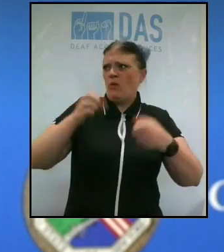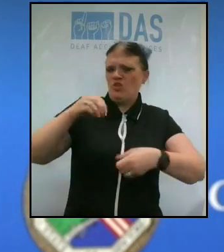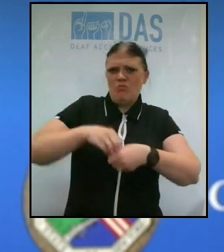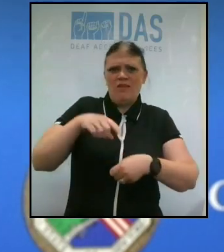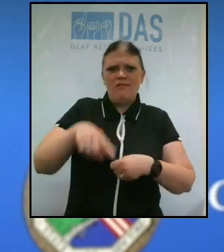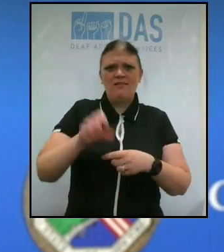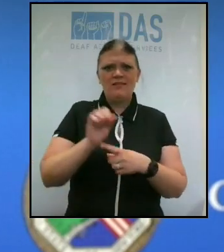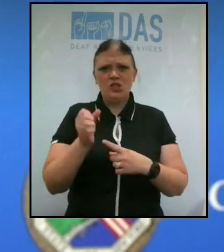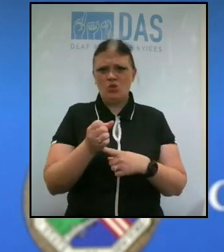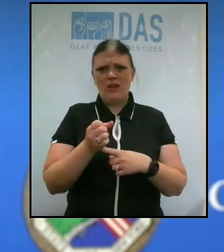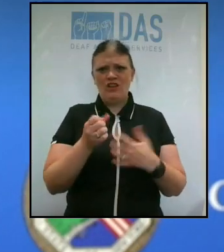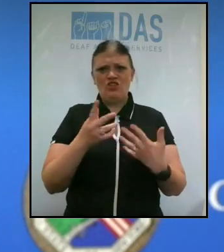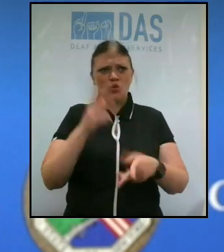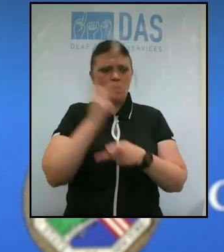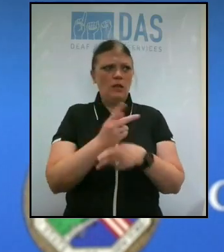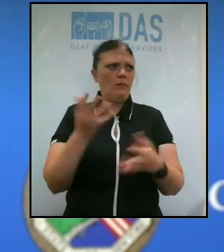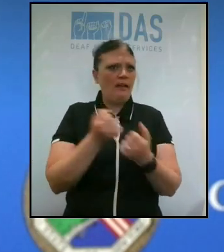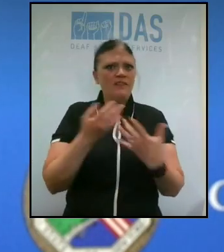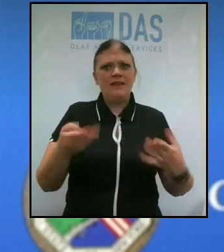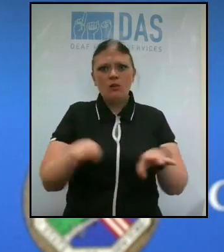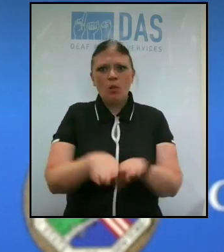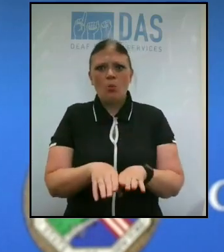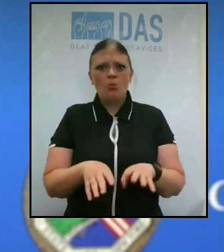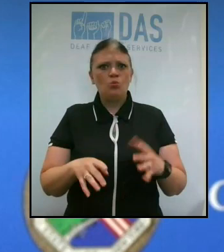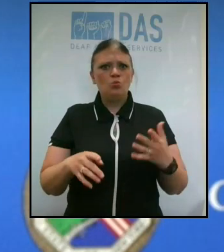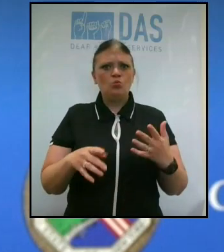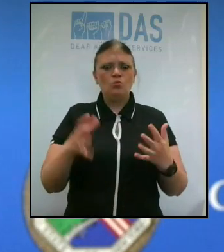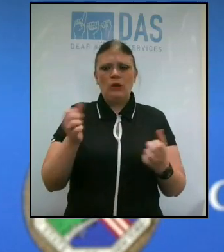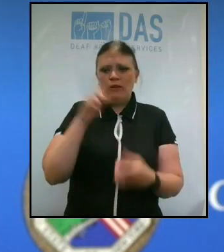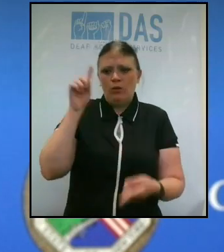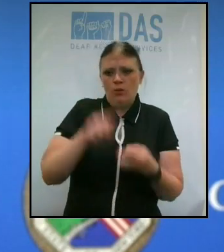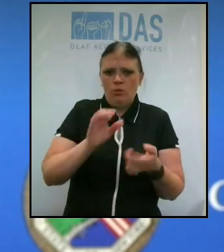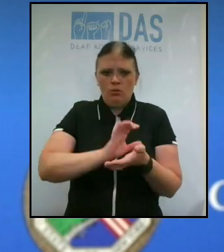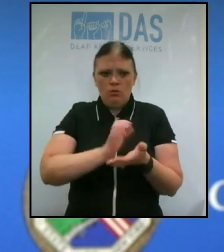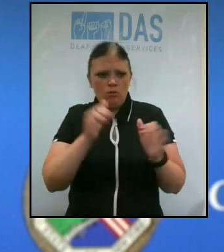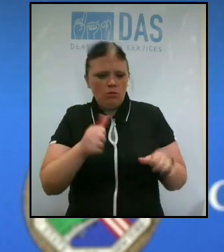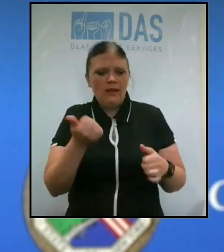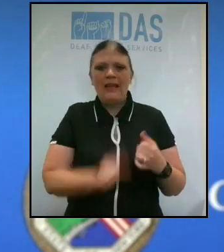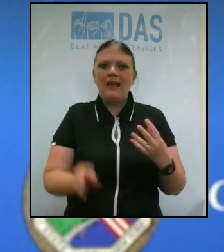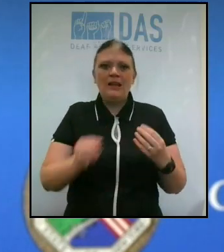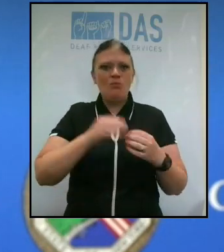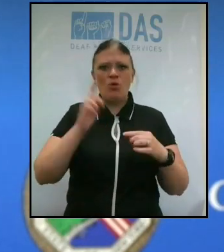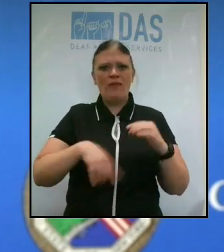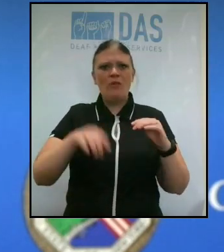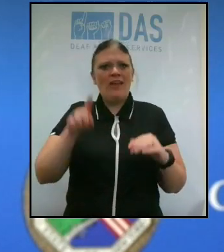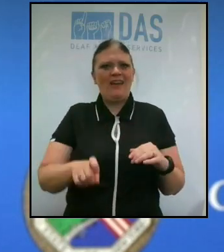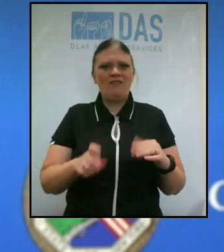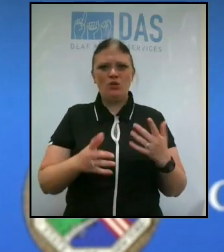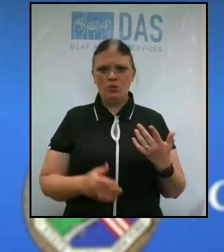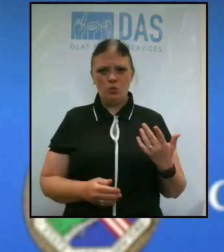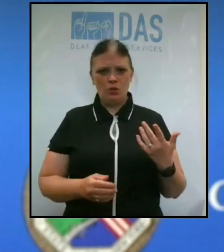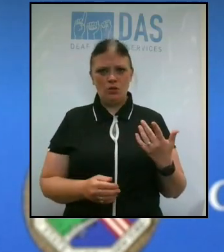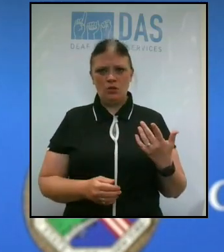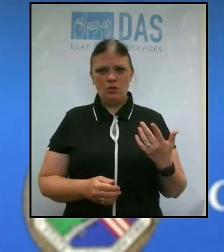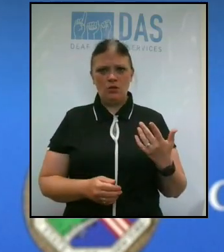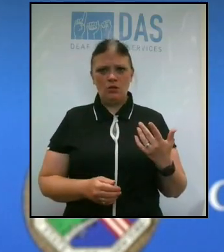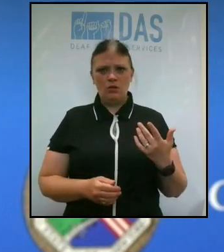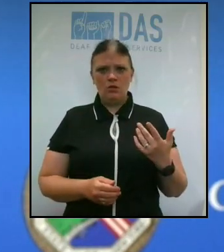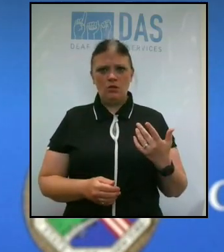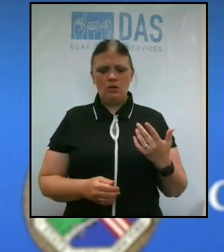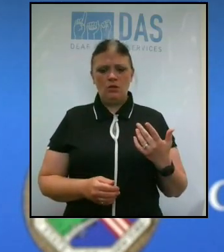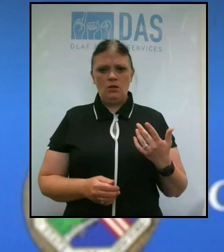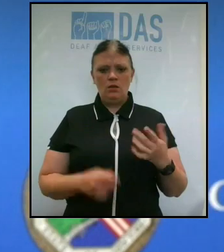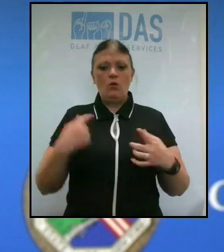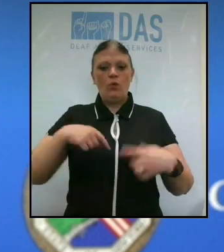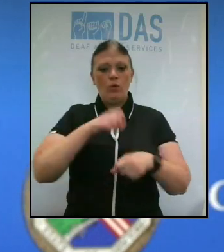and keep us closed or in reduced capacity any longer than we need to be. But we're working